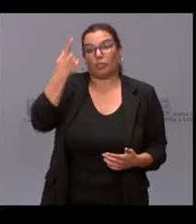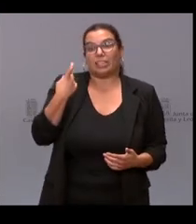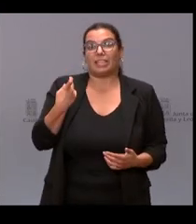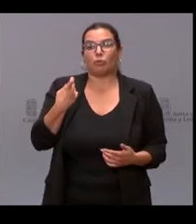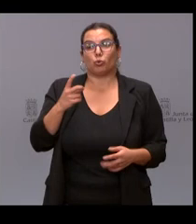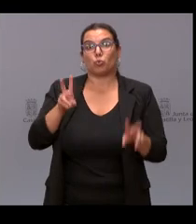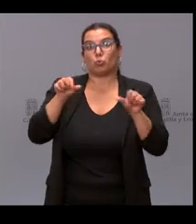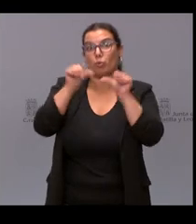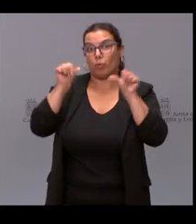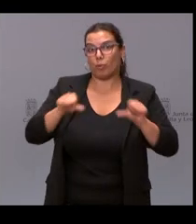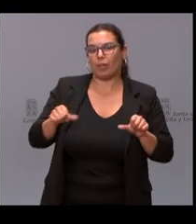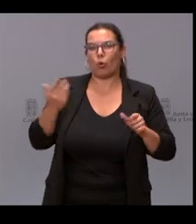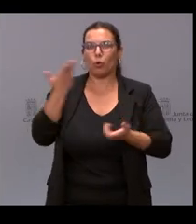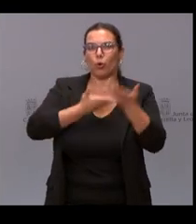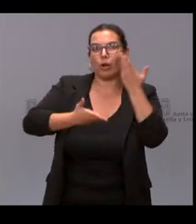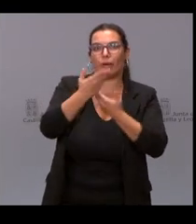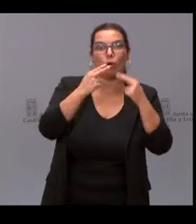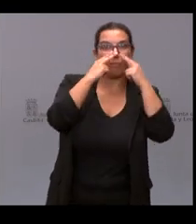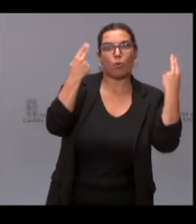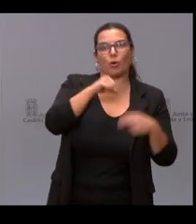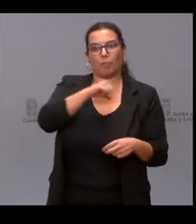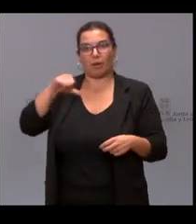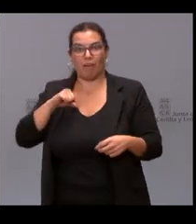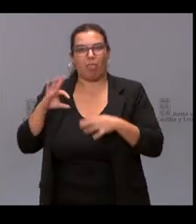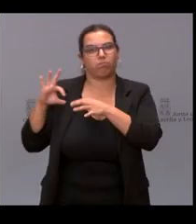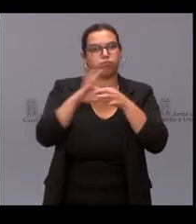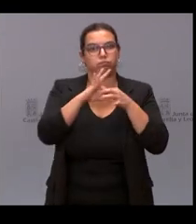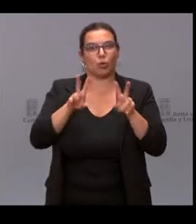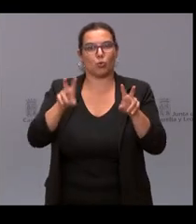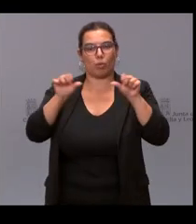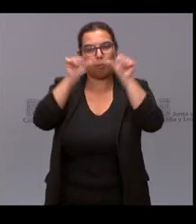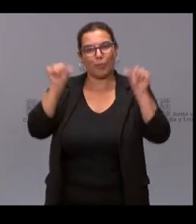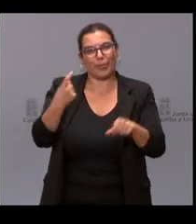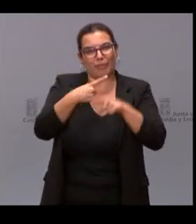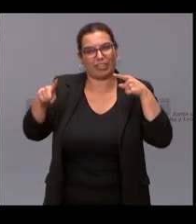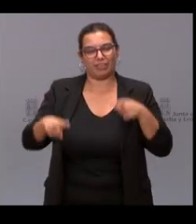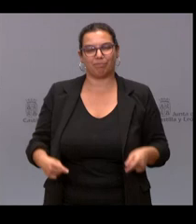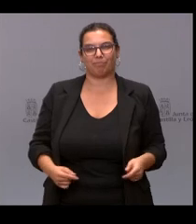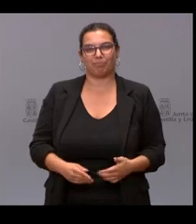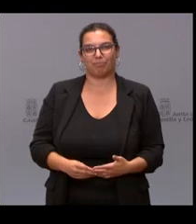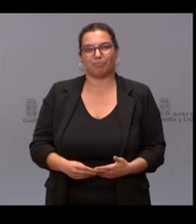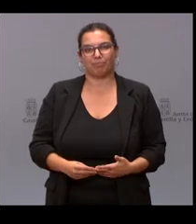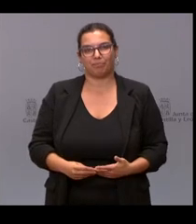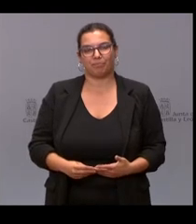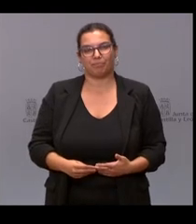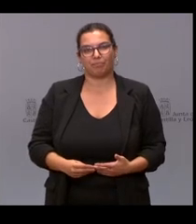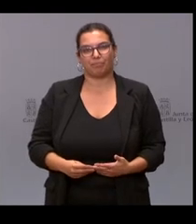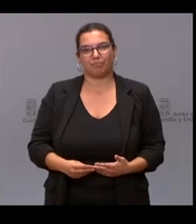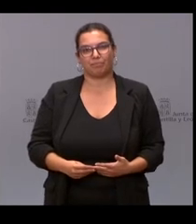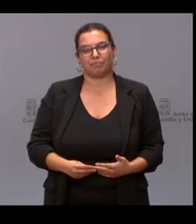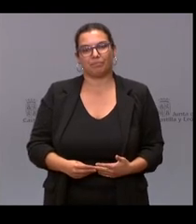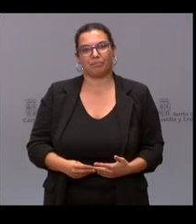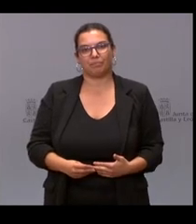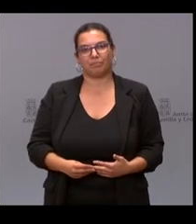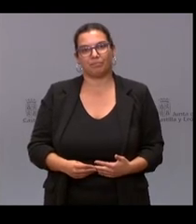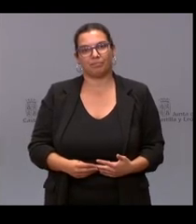nuevo modelo, necesitamos una colaboración pública, público-privada nueva, un modelo distinto. When elected governments become